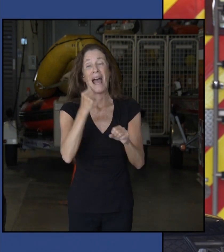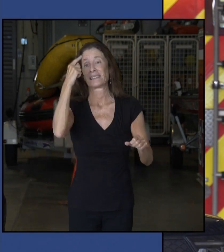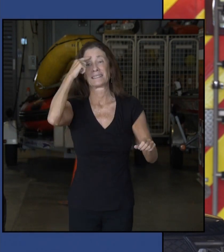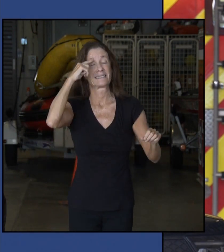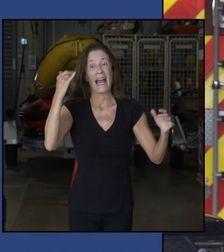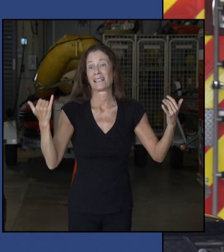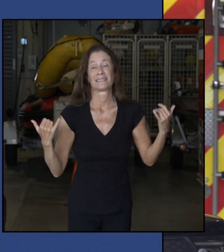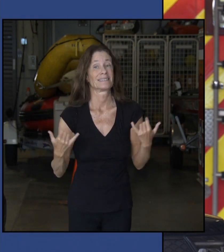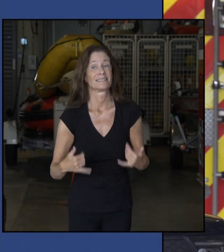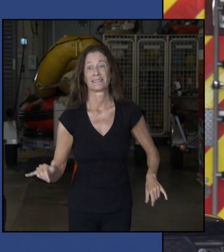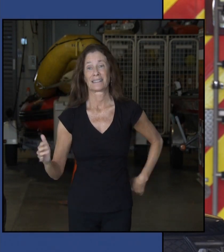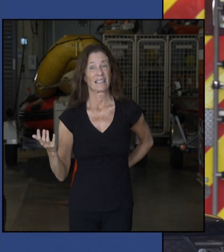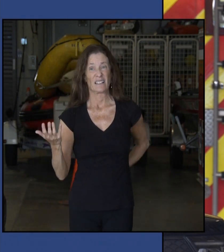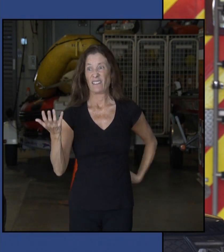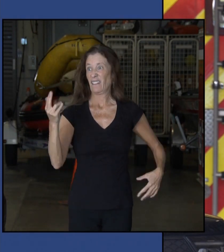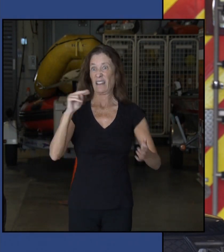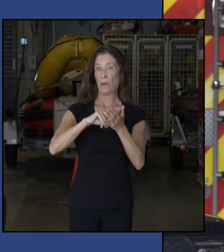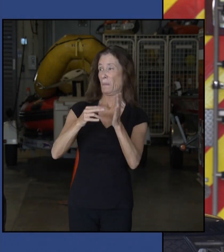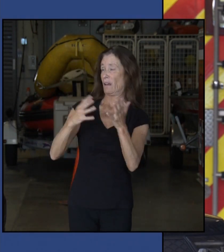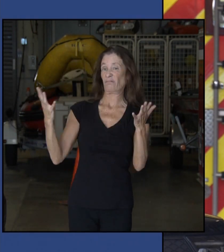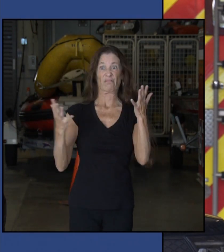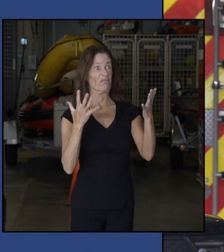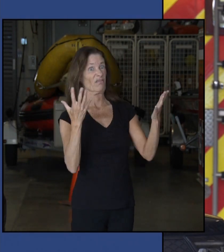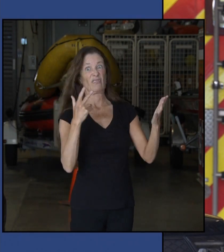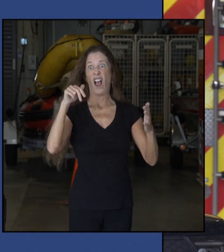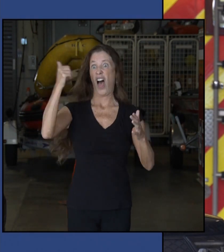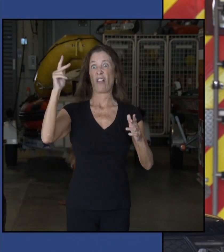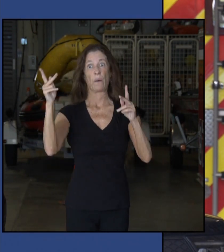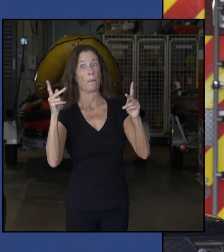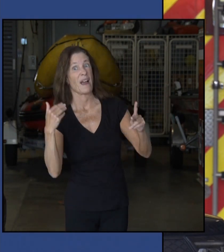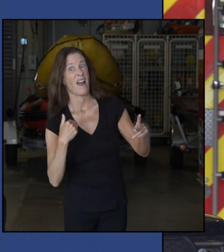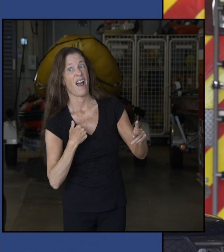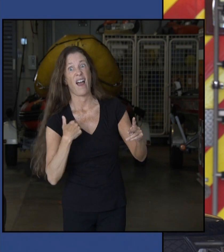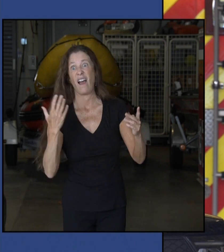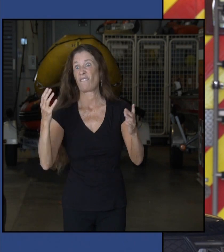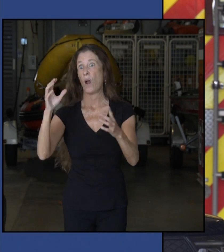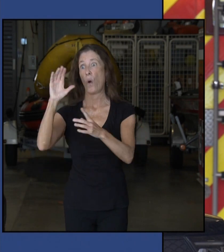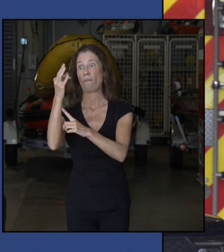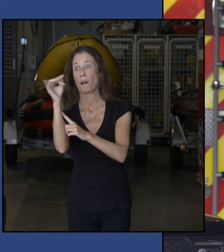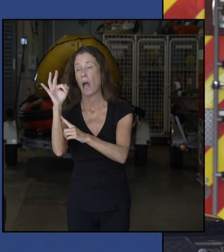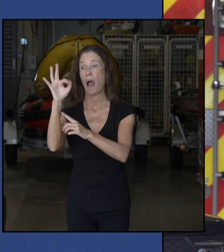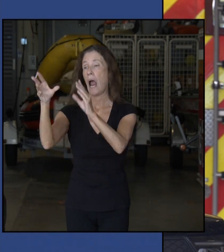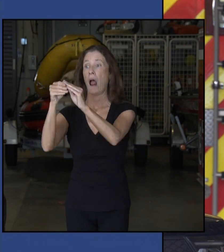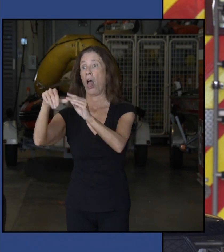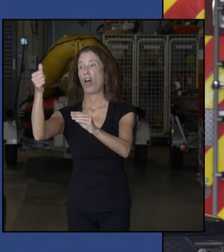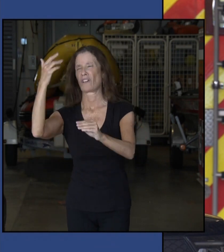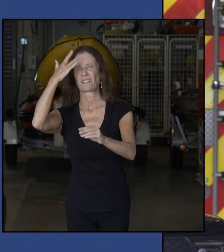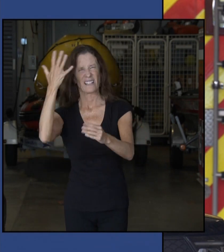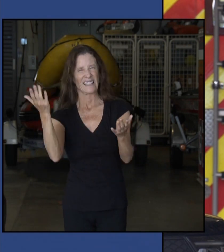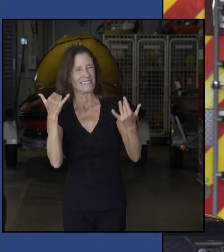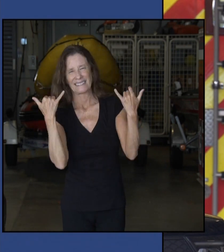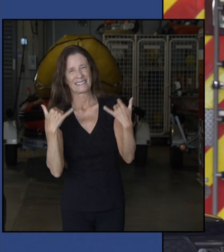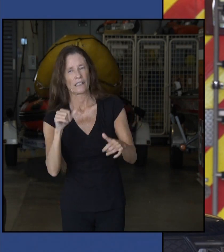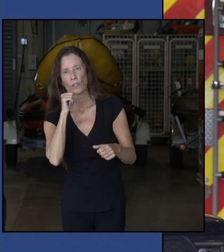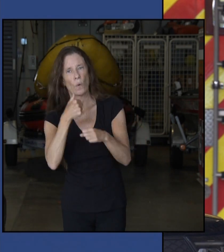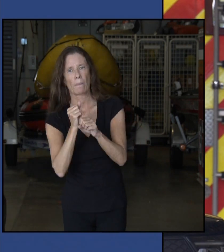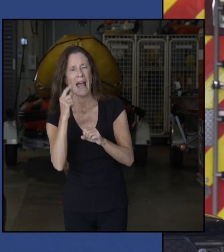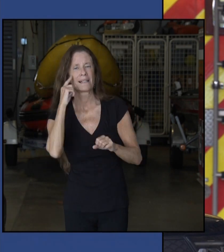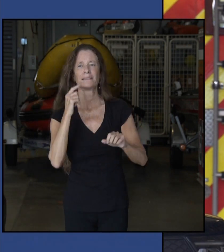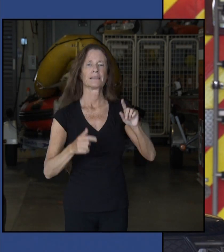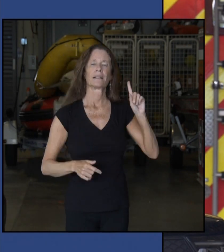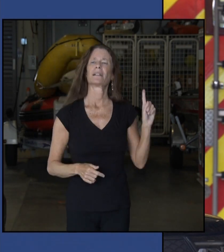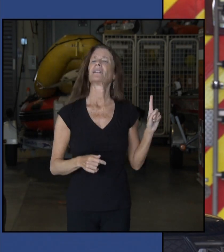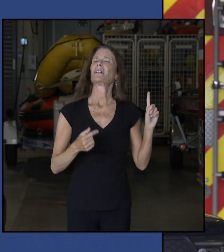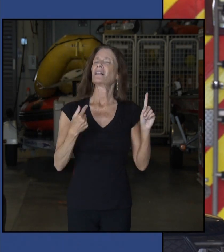some other dual diagnosis or something were being counted as COVID, now they aren't? Like, I think that some of it is in terms of